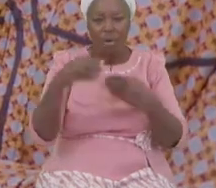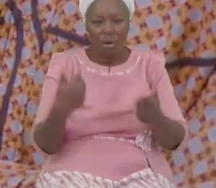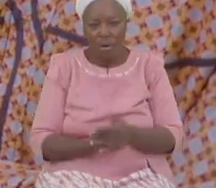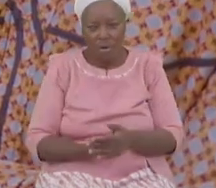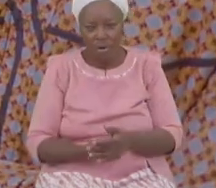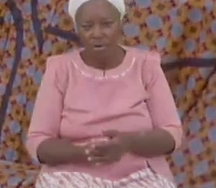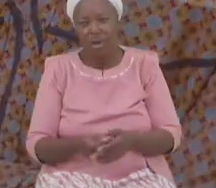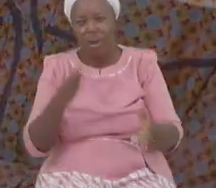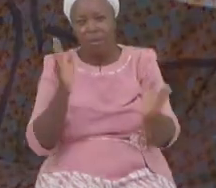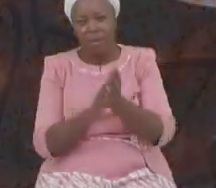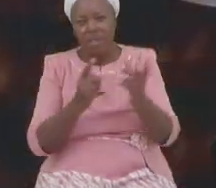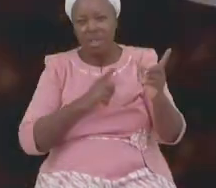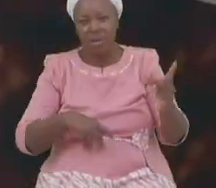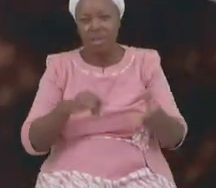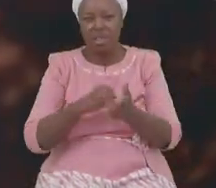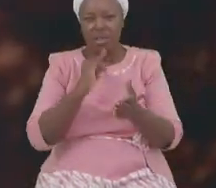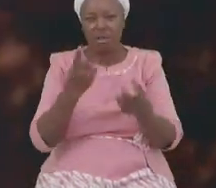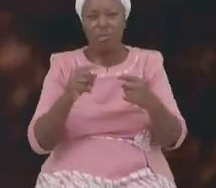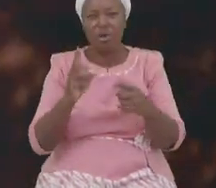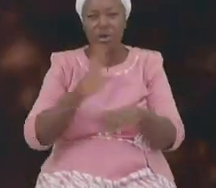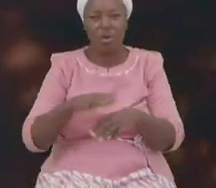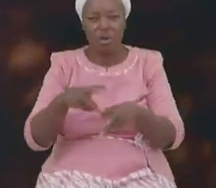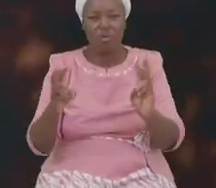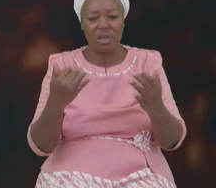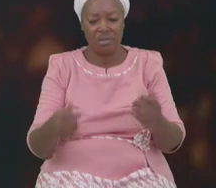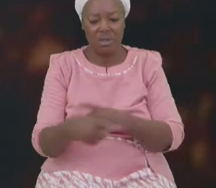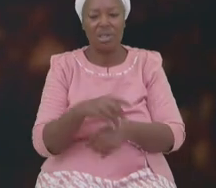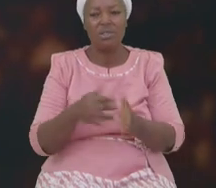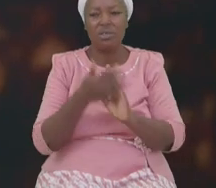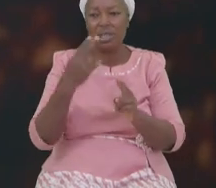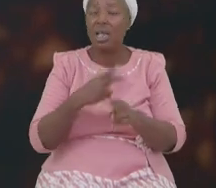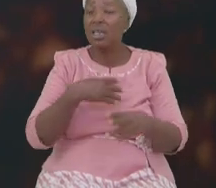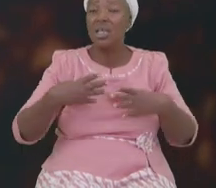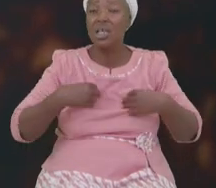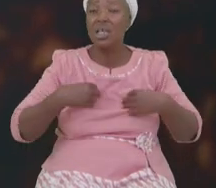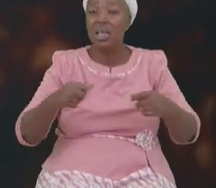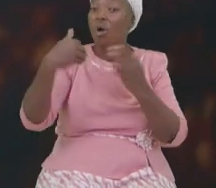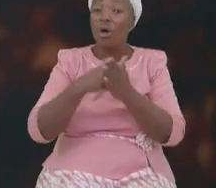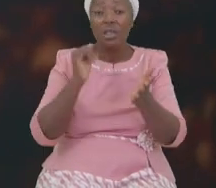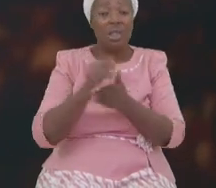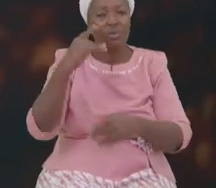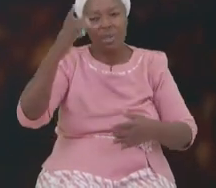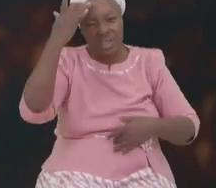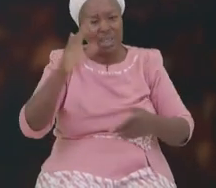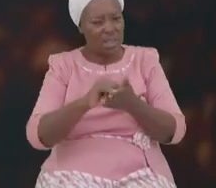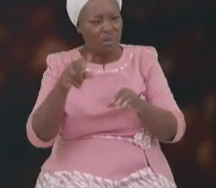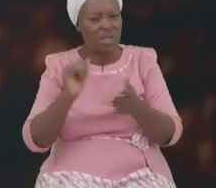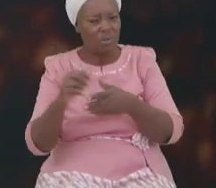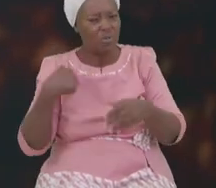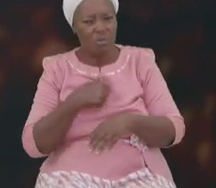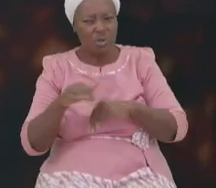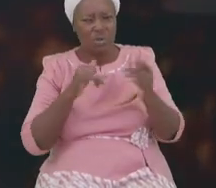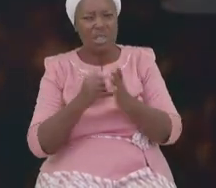Healed all that were sick. You know, that's the way we've done it every time. Because that follows